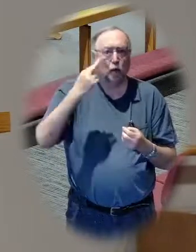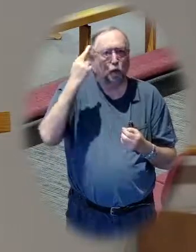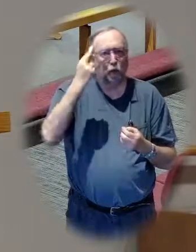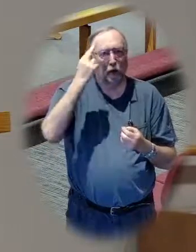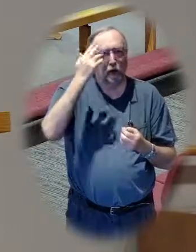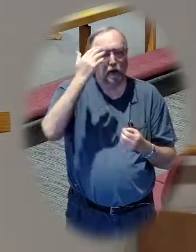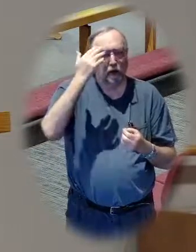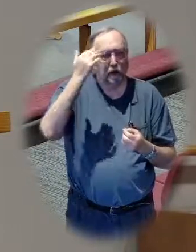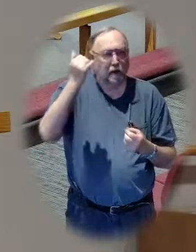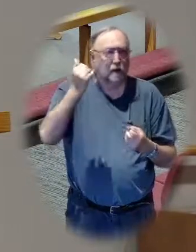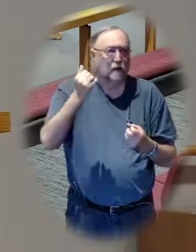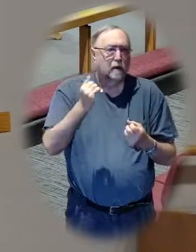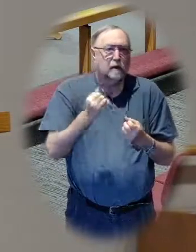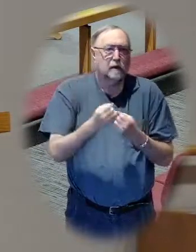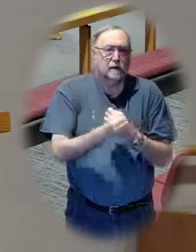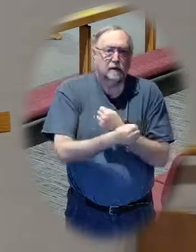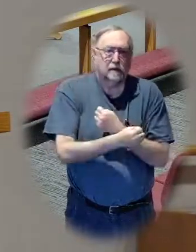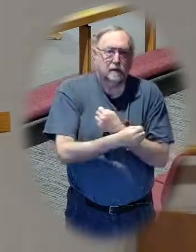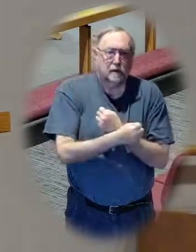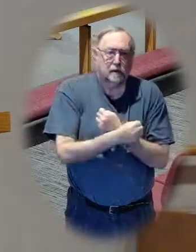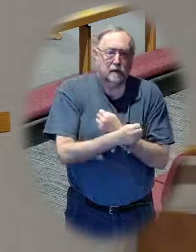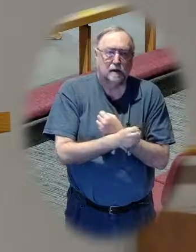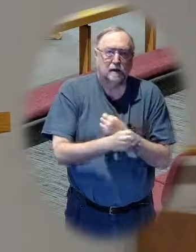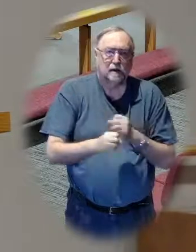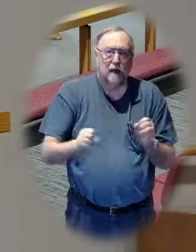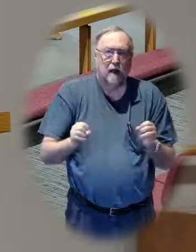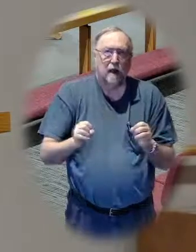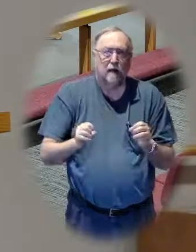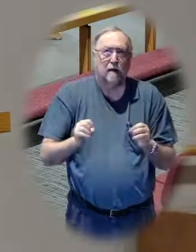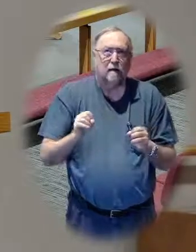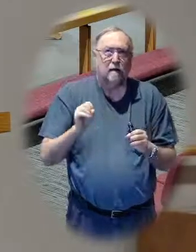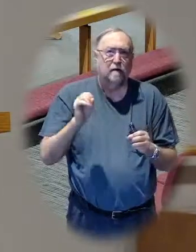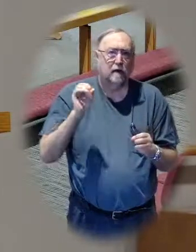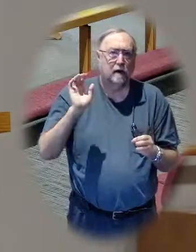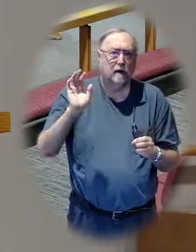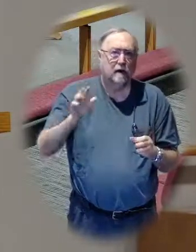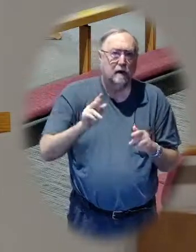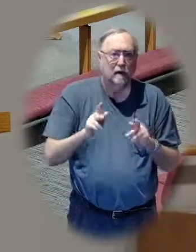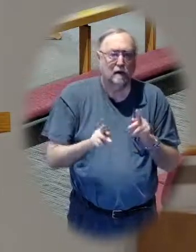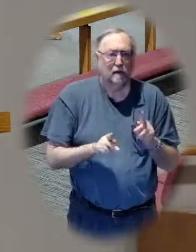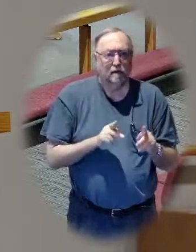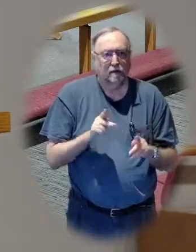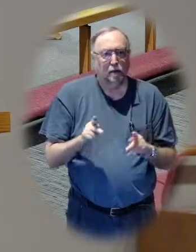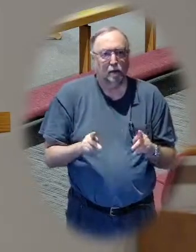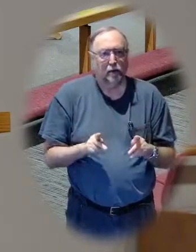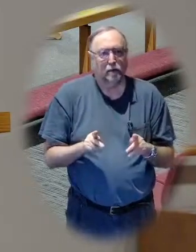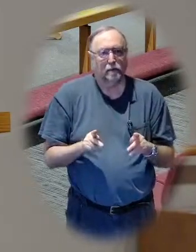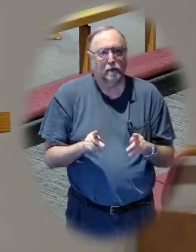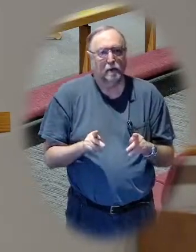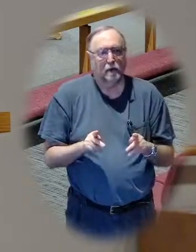redeem, to buy back, to ransom, to be in the place of,